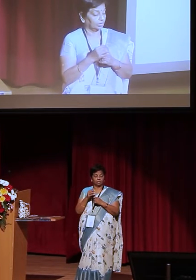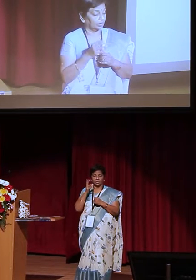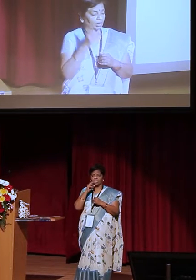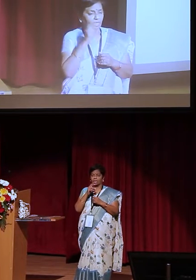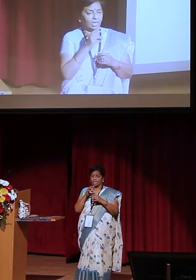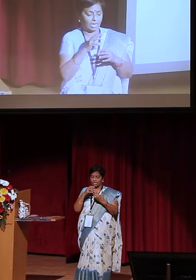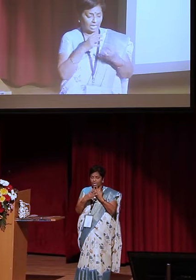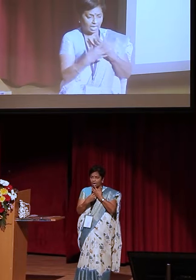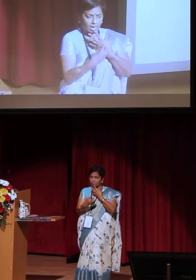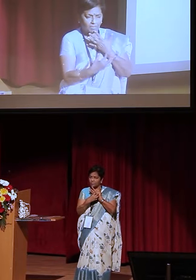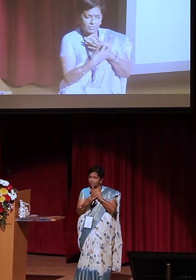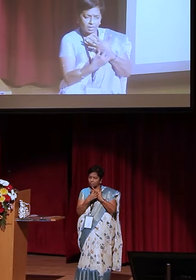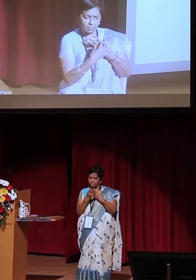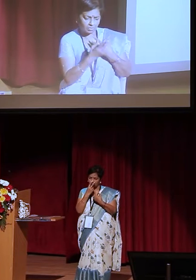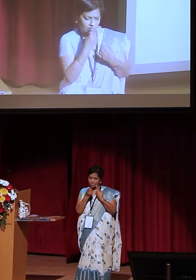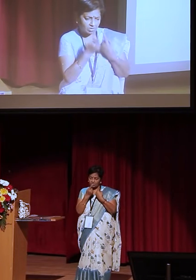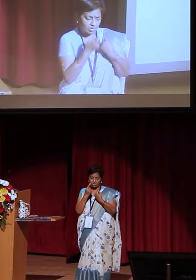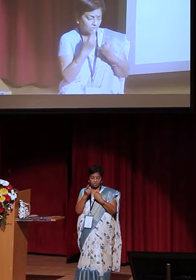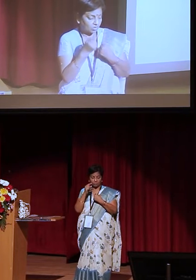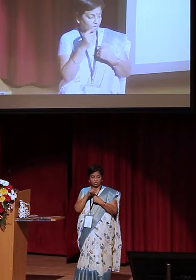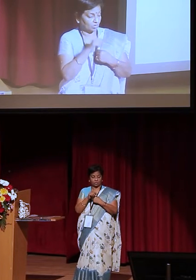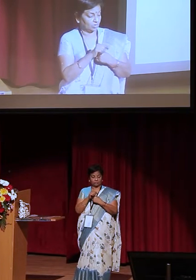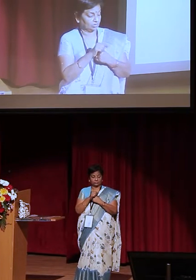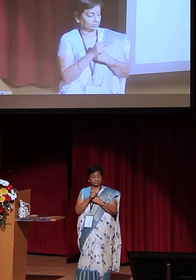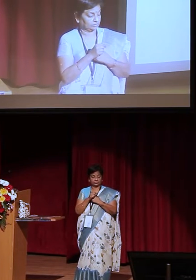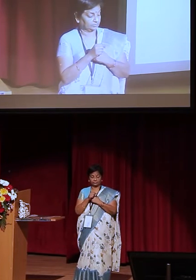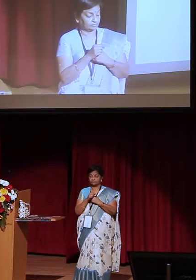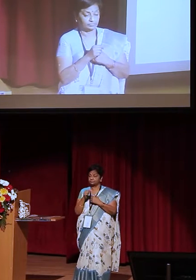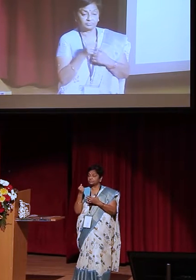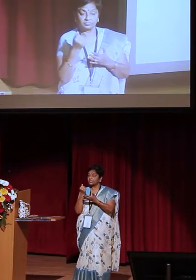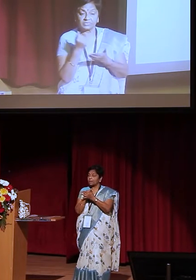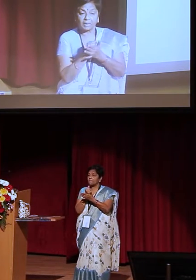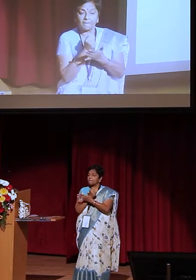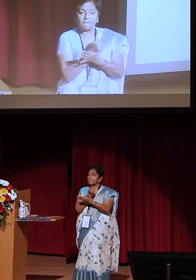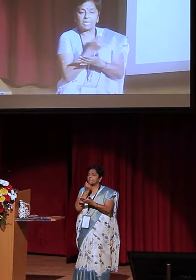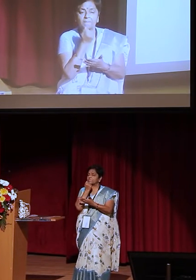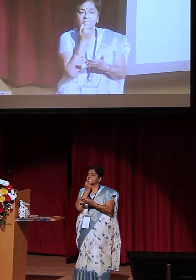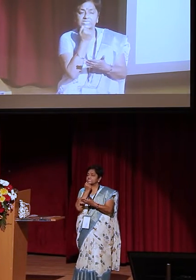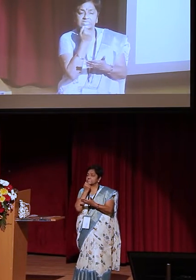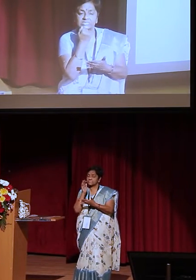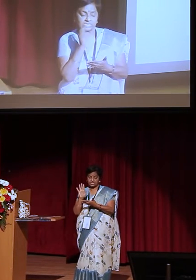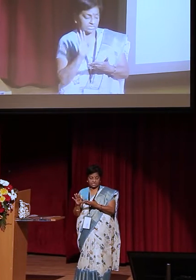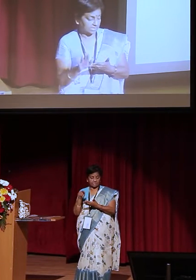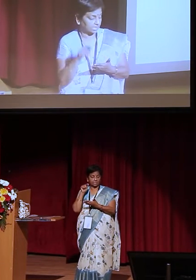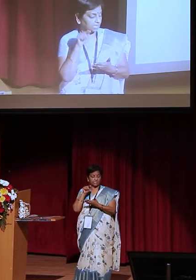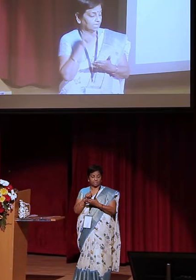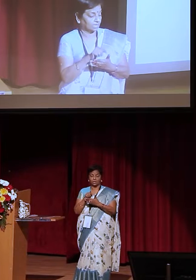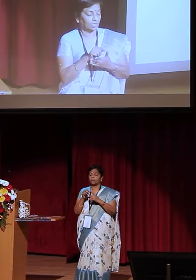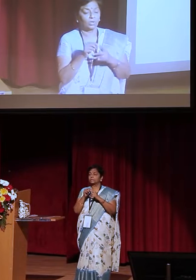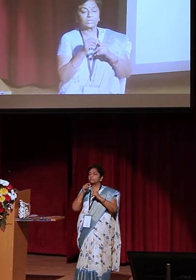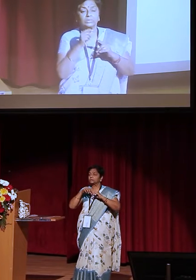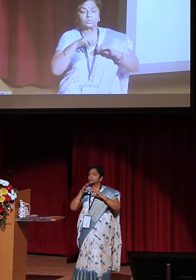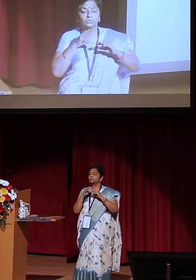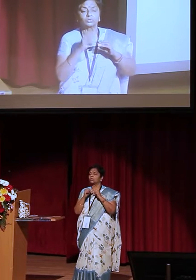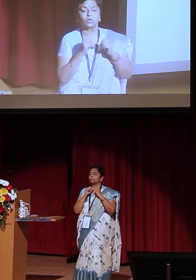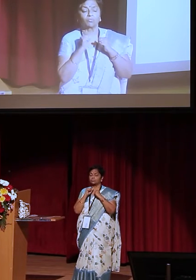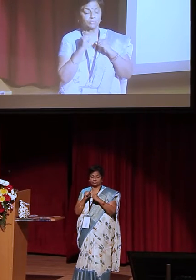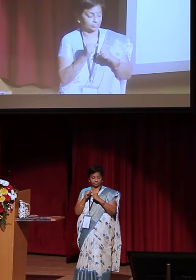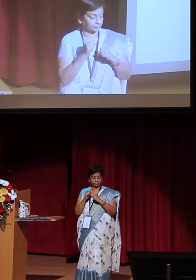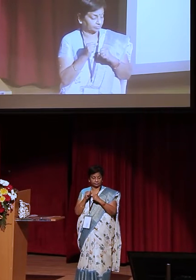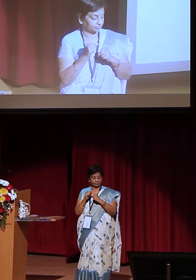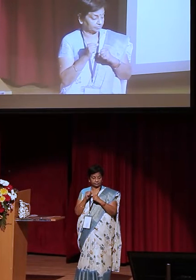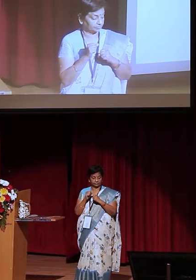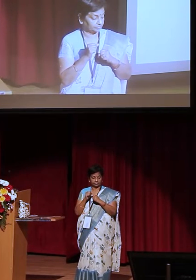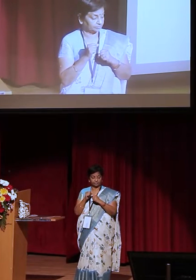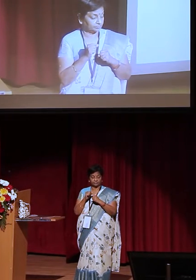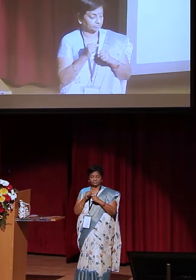thermographic tablet technology used in print industry for slightly raised decorative effect, but